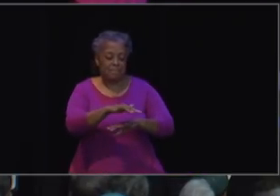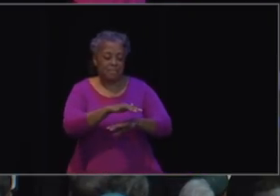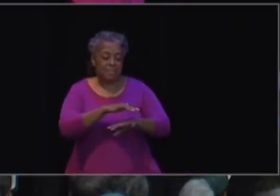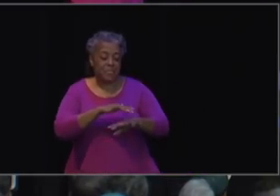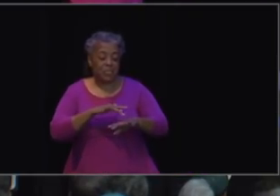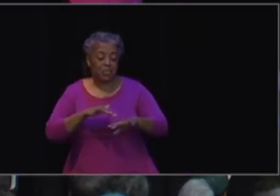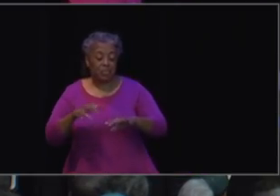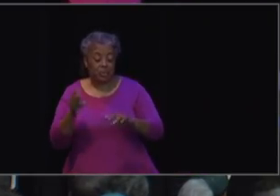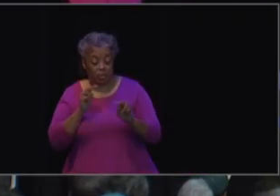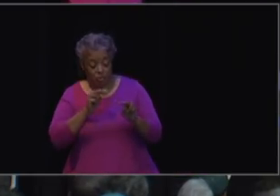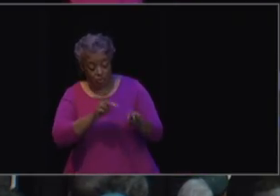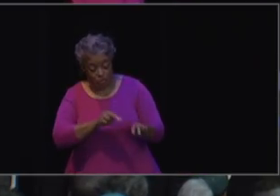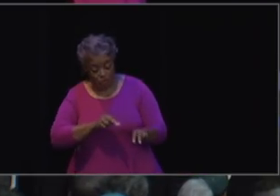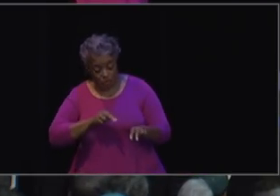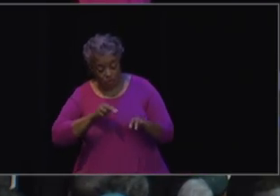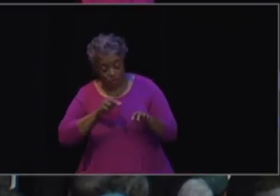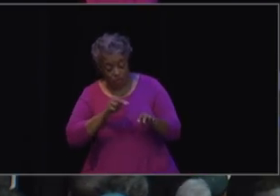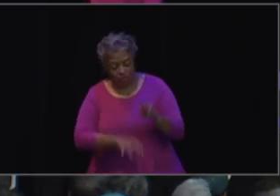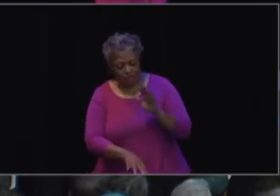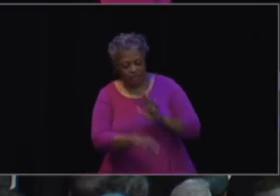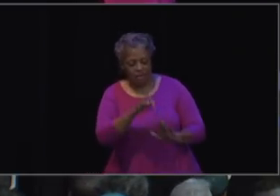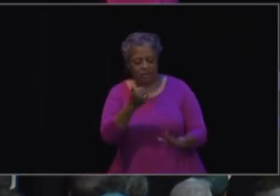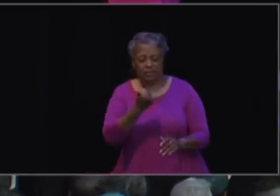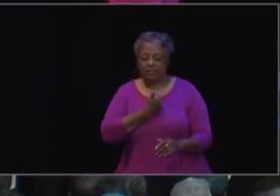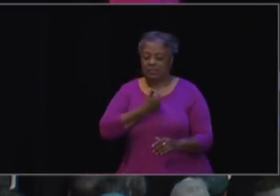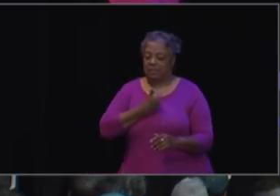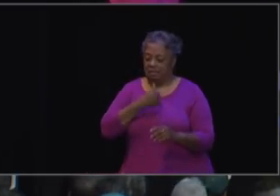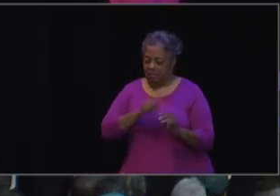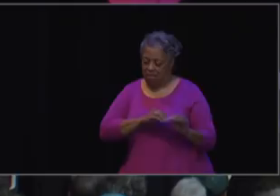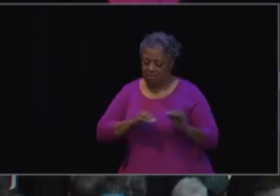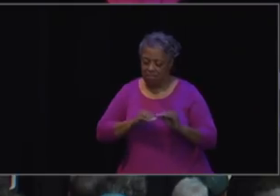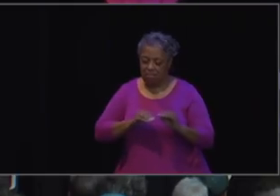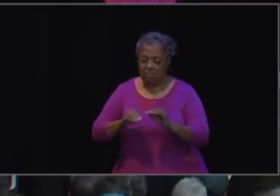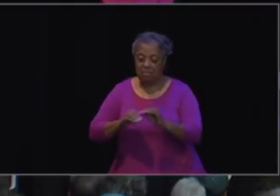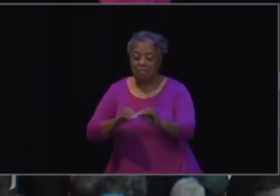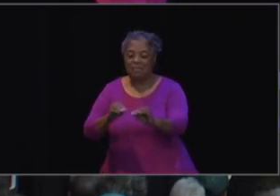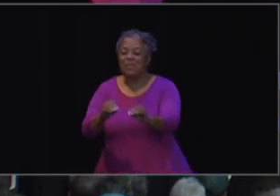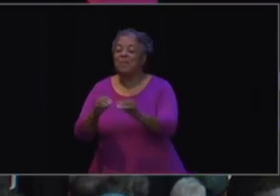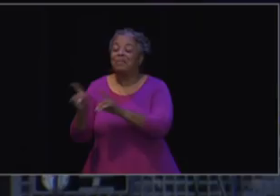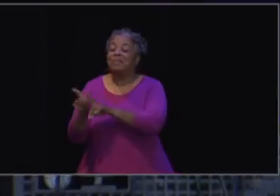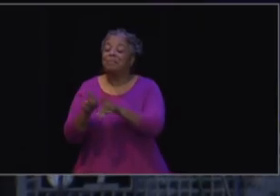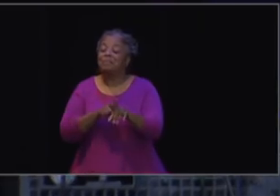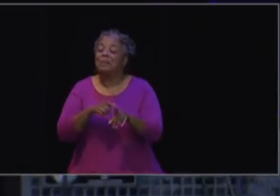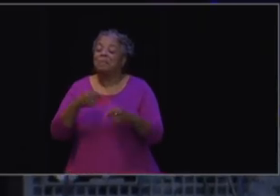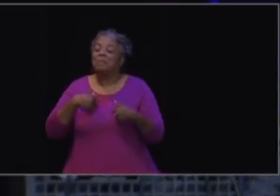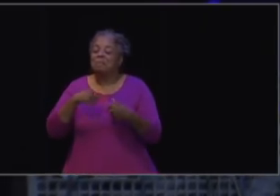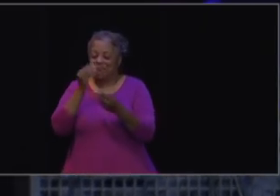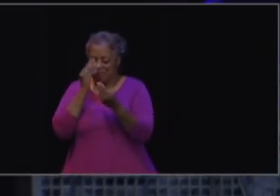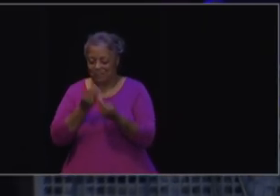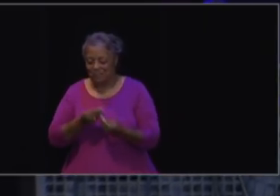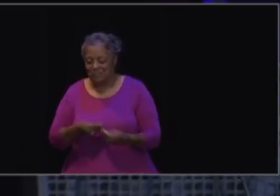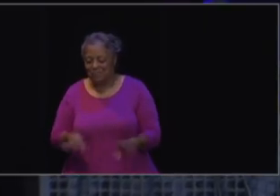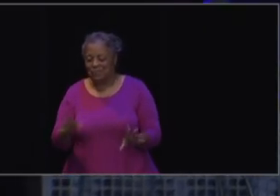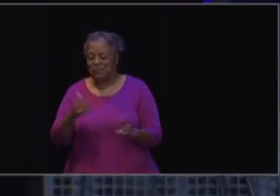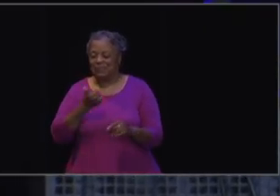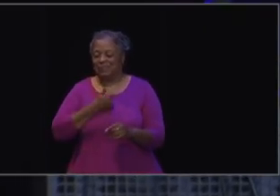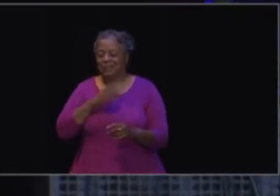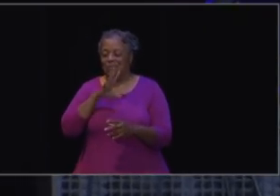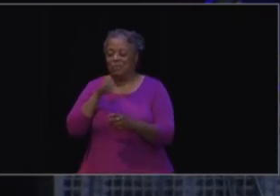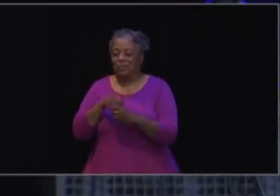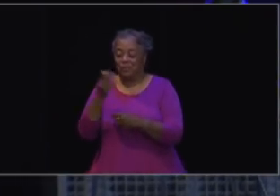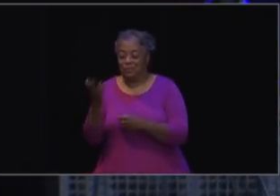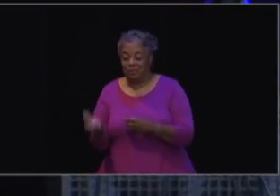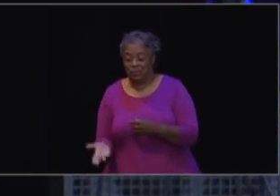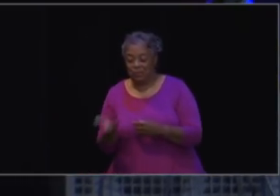get lost in movement as I lose myself in you. Colors in my